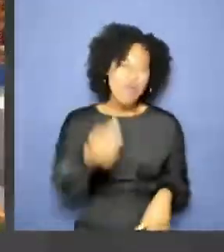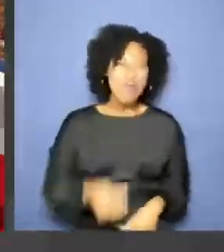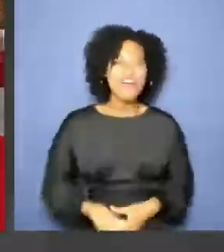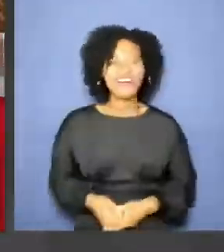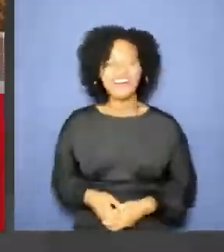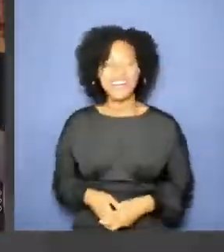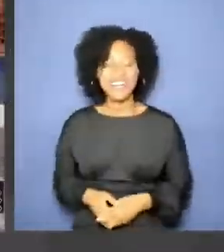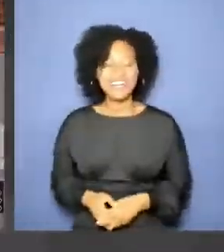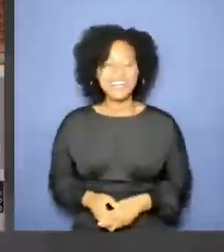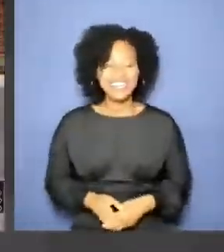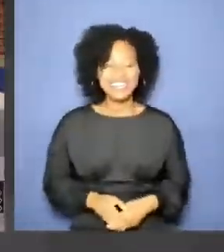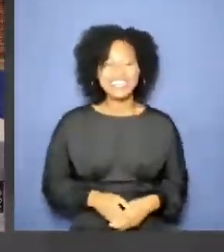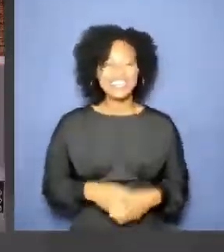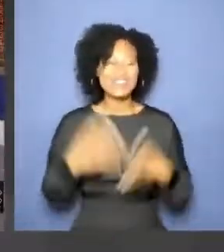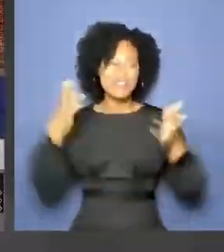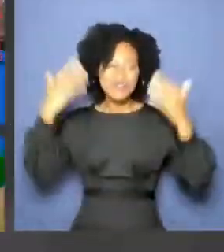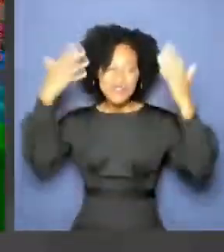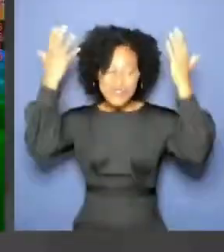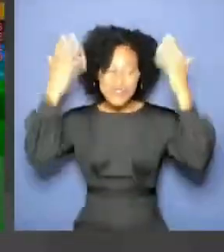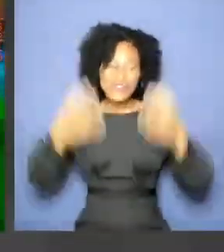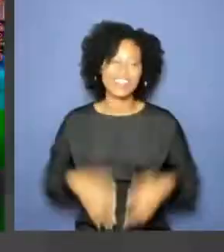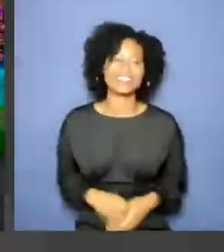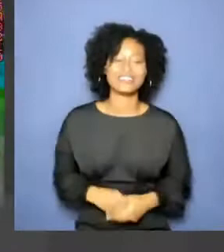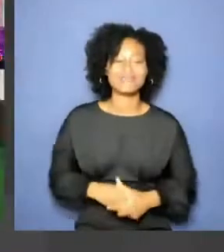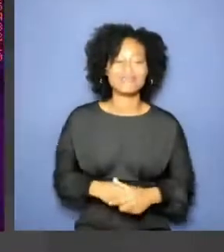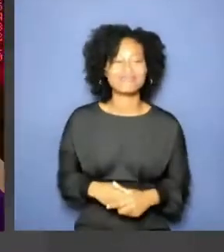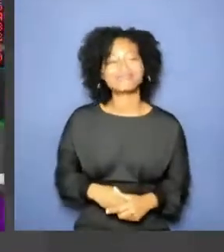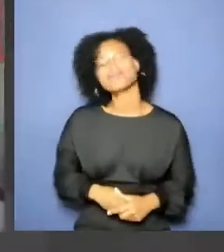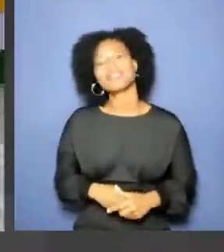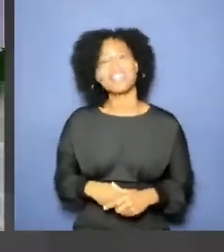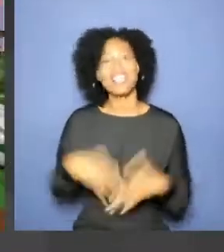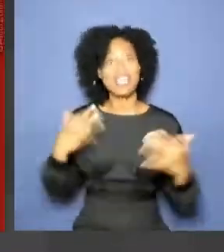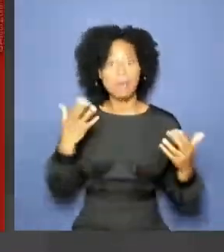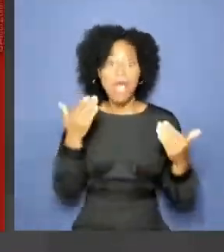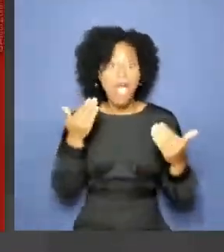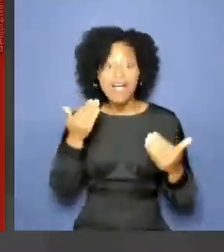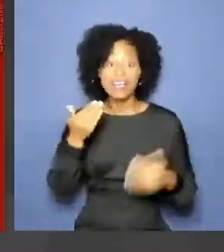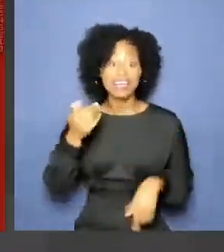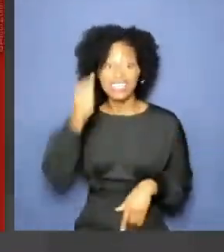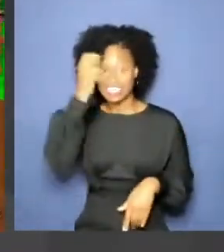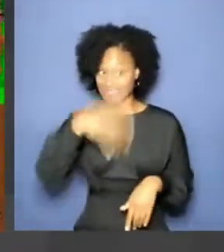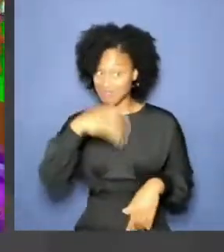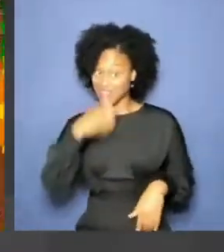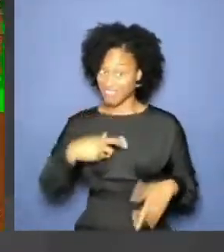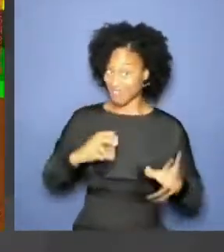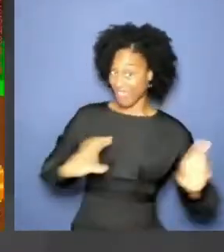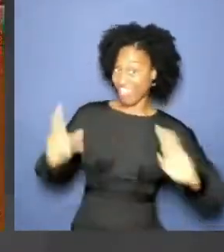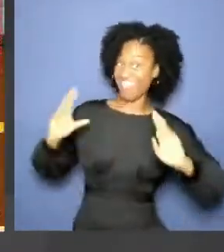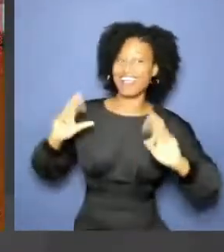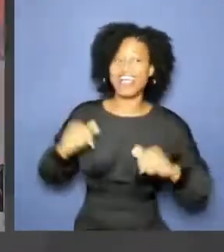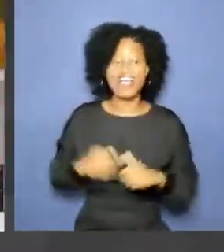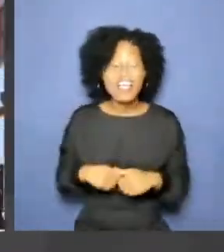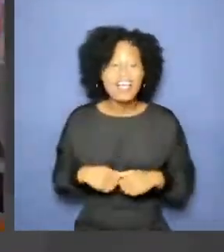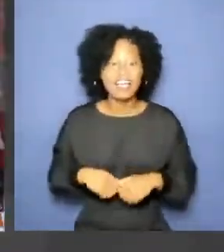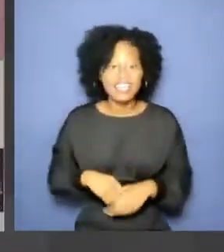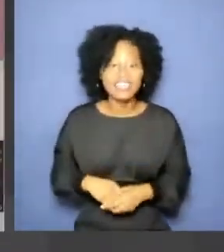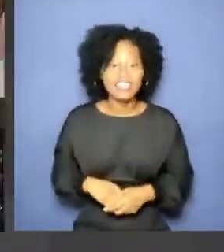Decision Dome! Here we go, gentlemen! Are we all ready to win? Blue here. Got